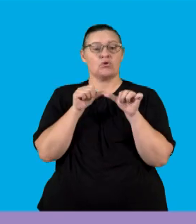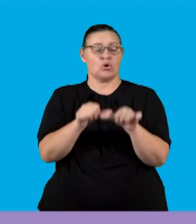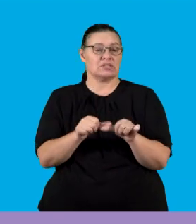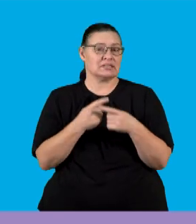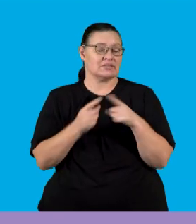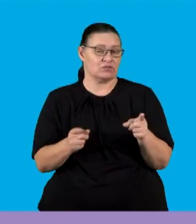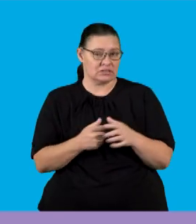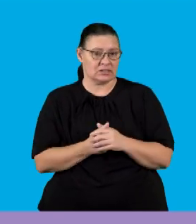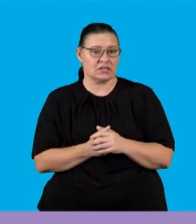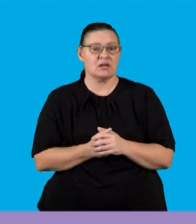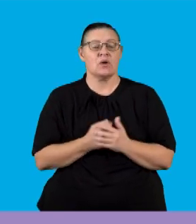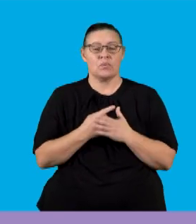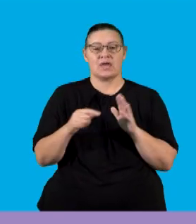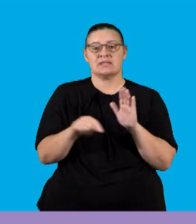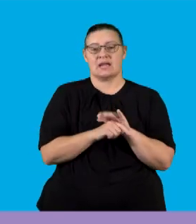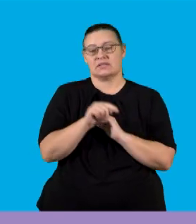constant value.